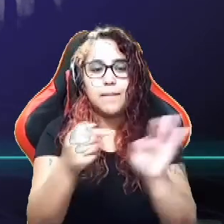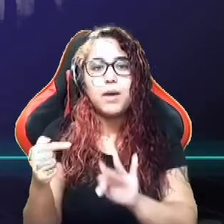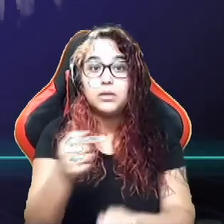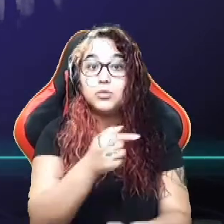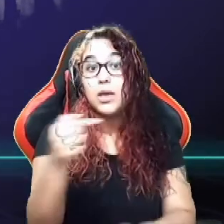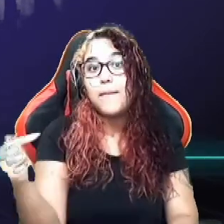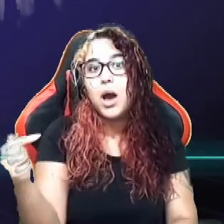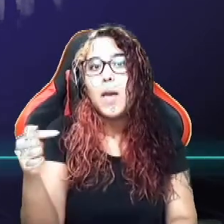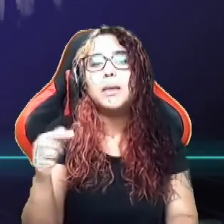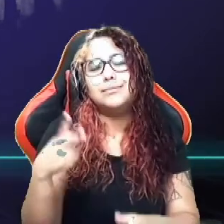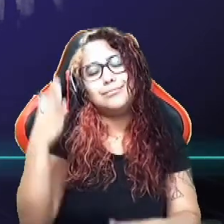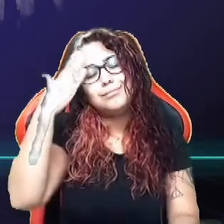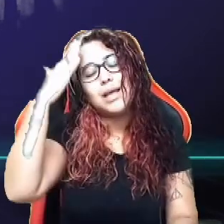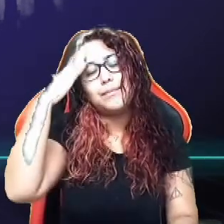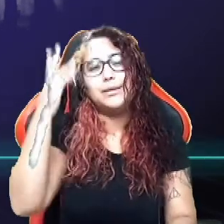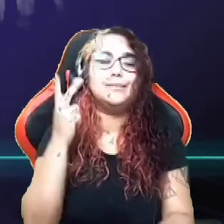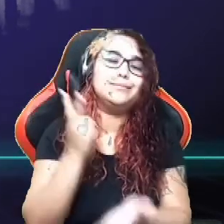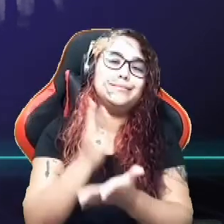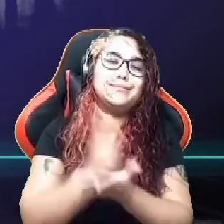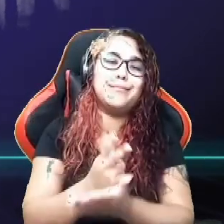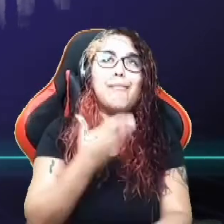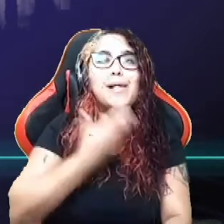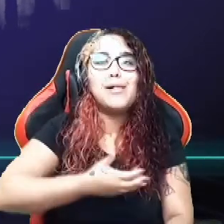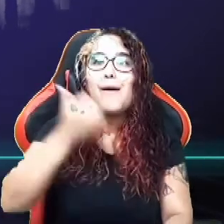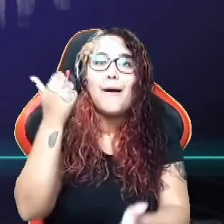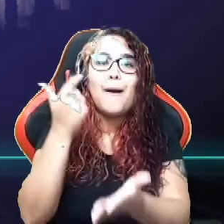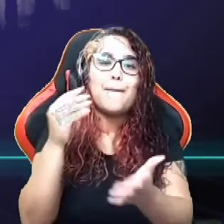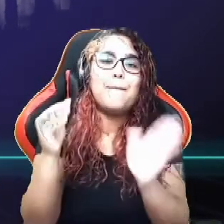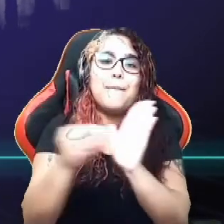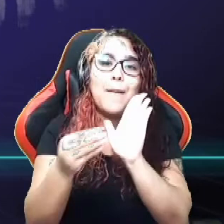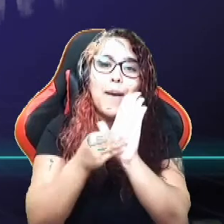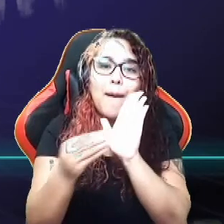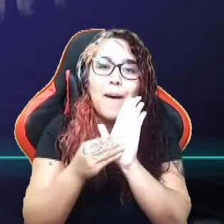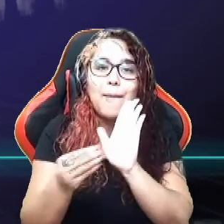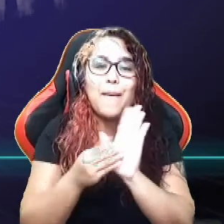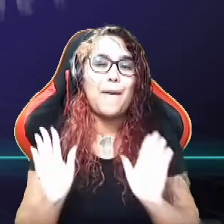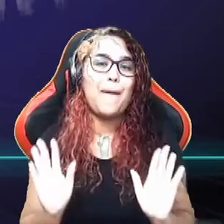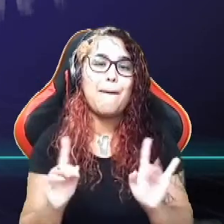a week at least. The more, the better, of course.